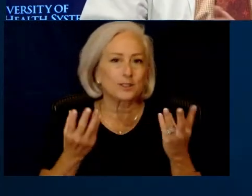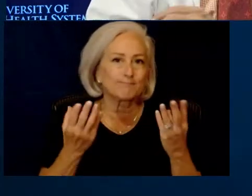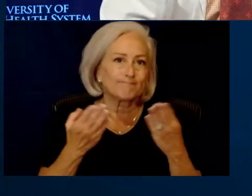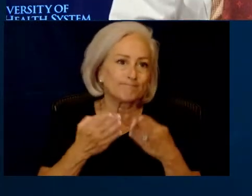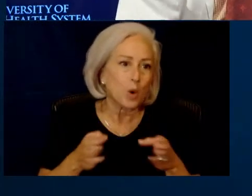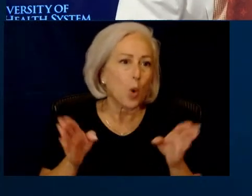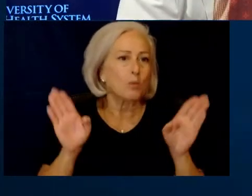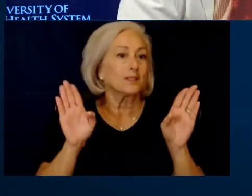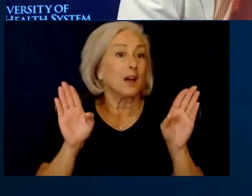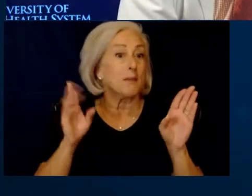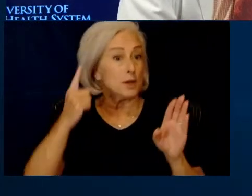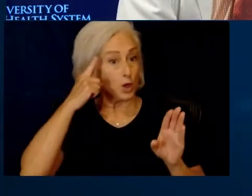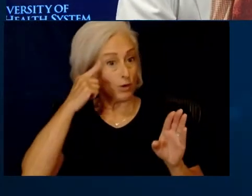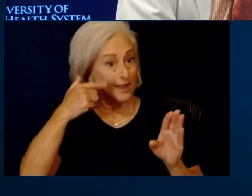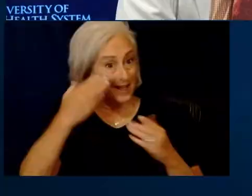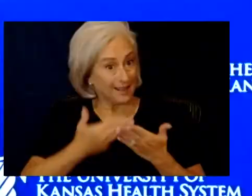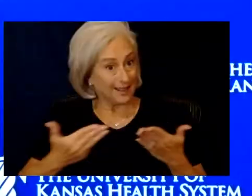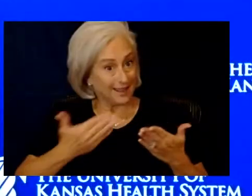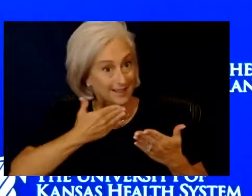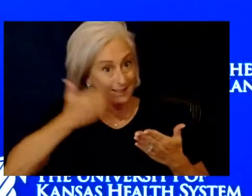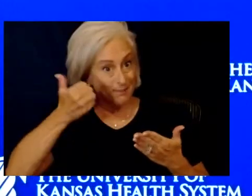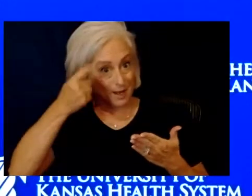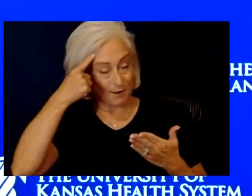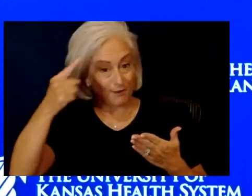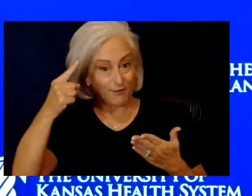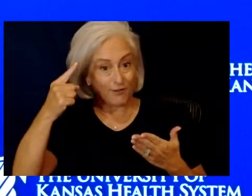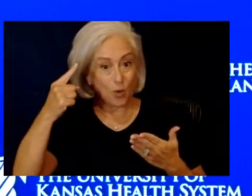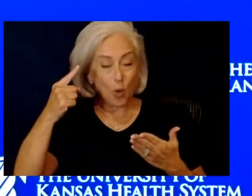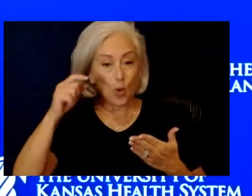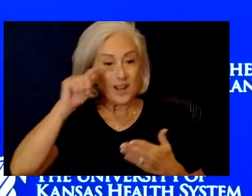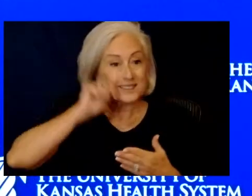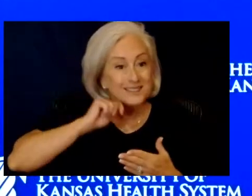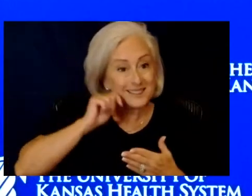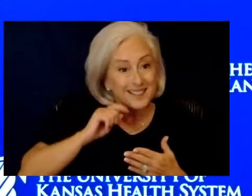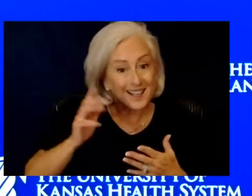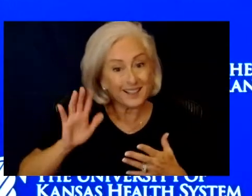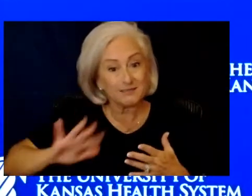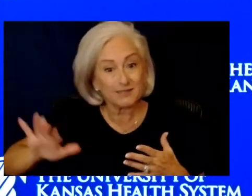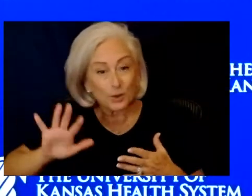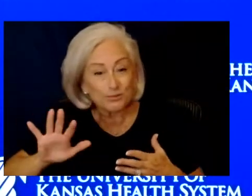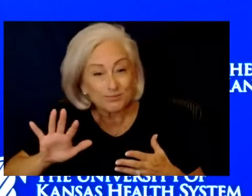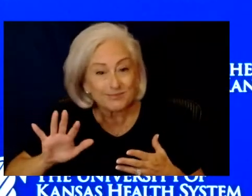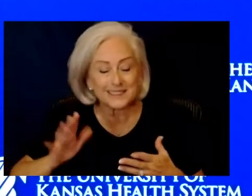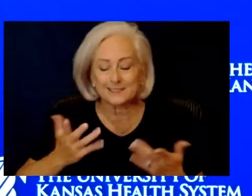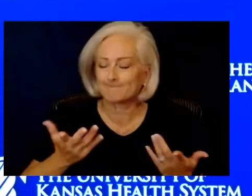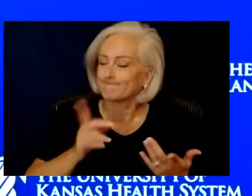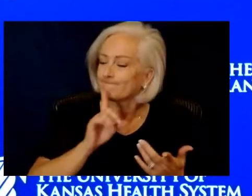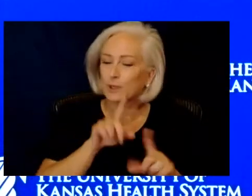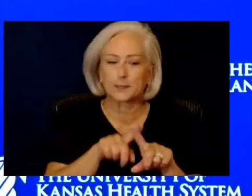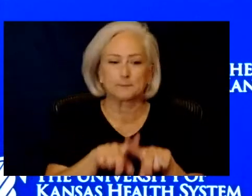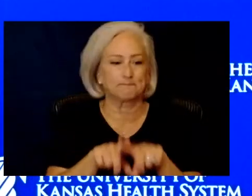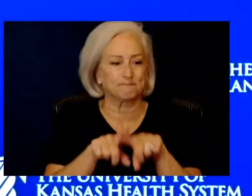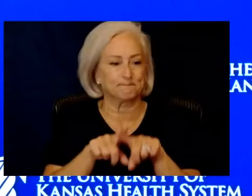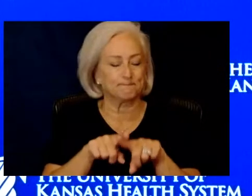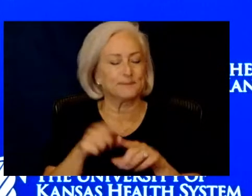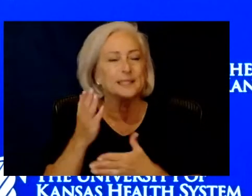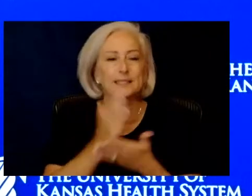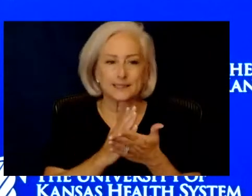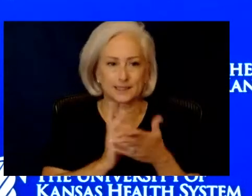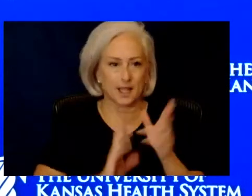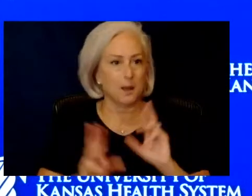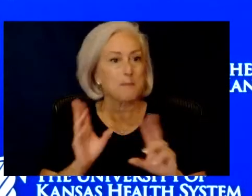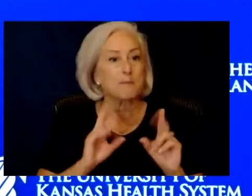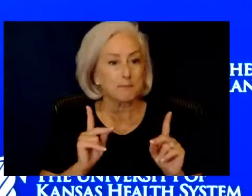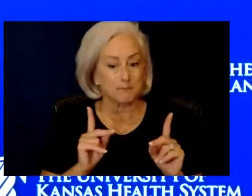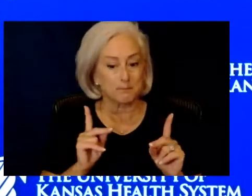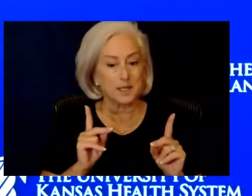school kids. What's the story there? I think that it's a case-by-case situation. For some people, they came out of it and had really